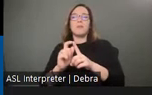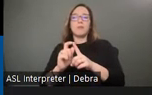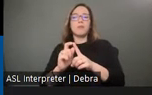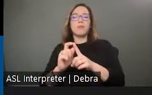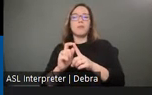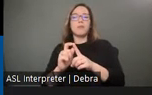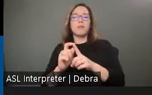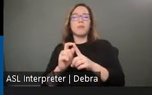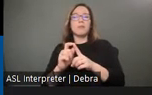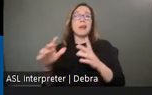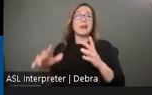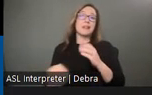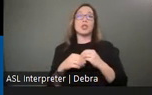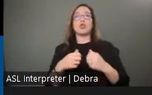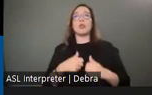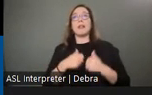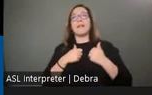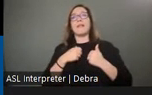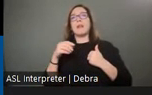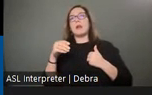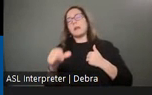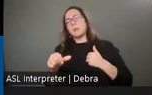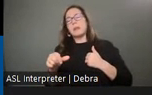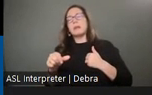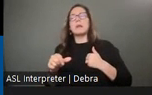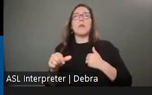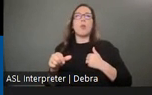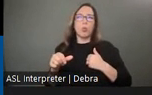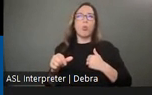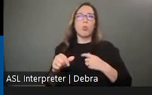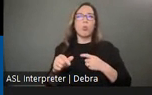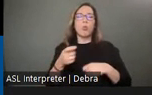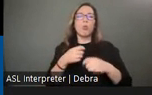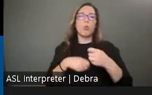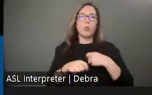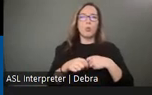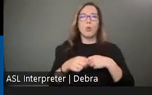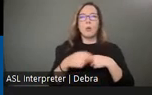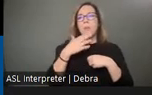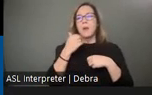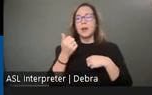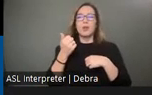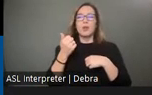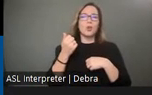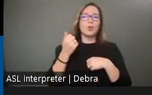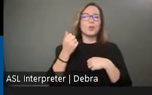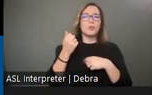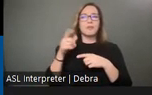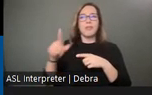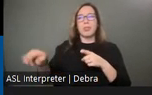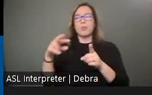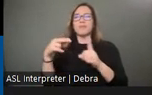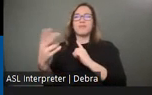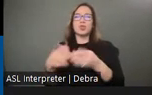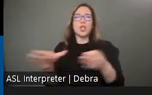additional living expenses, as an example. So we've tried to revise those definitions to be better understanding to the American